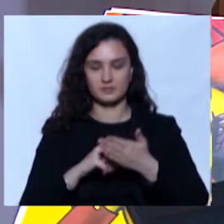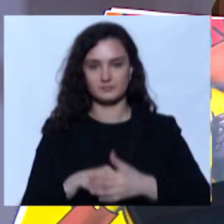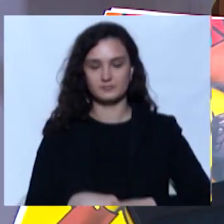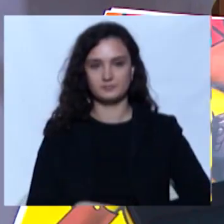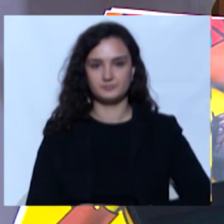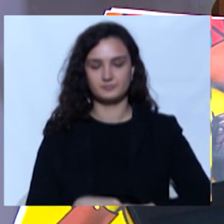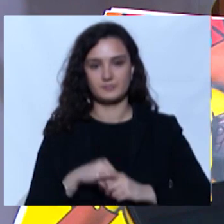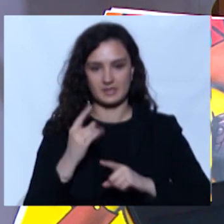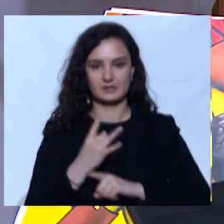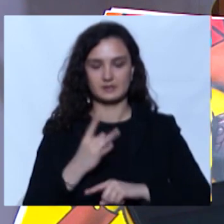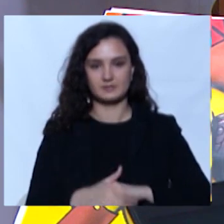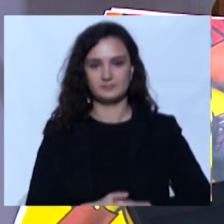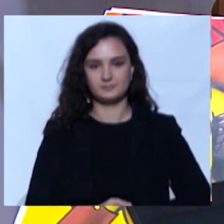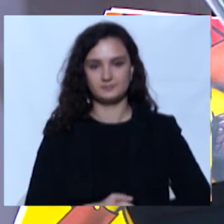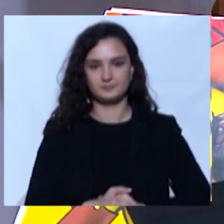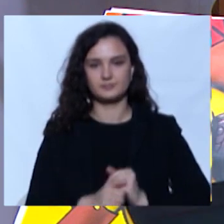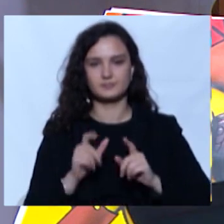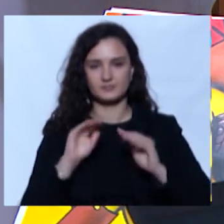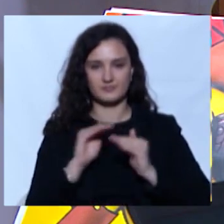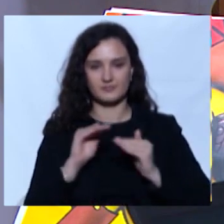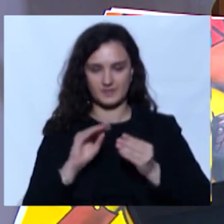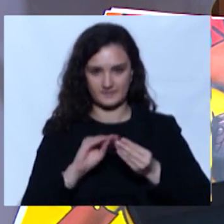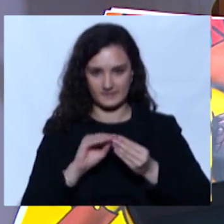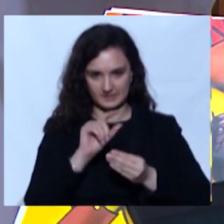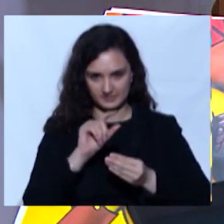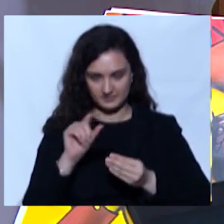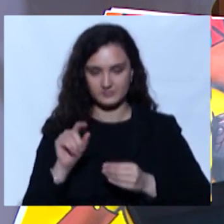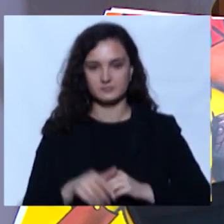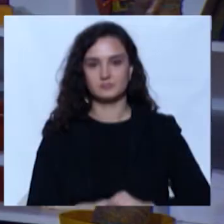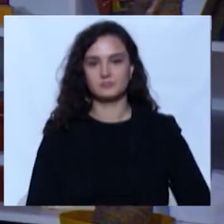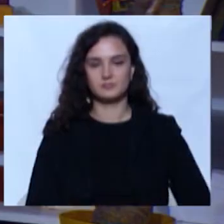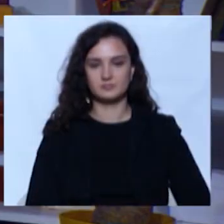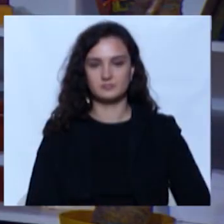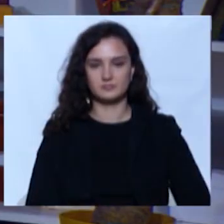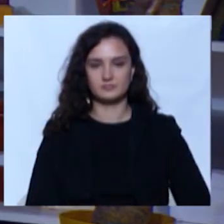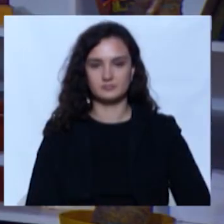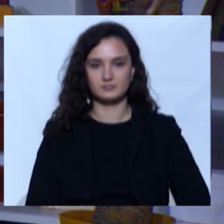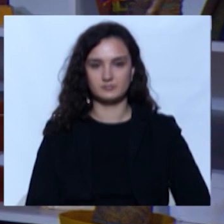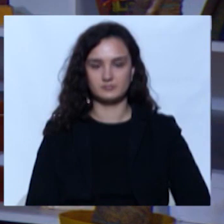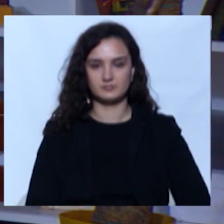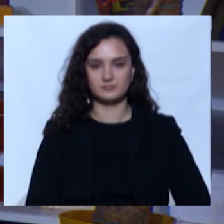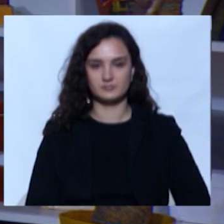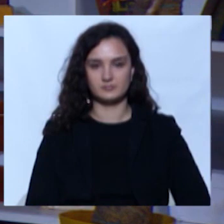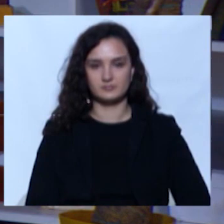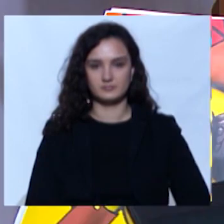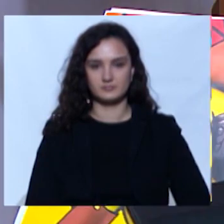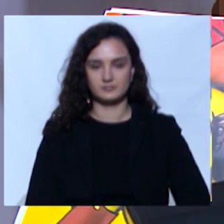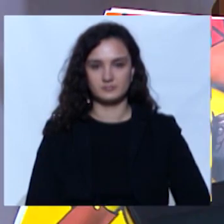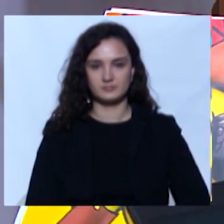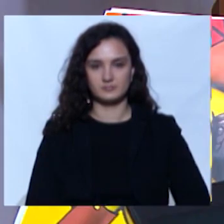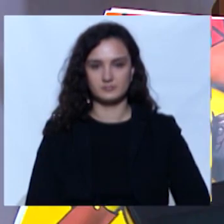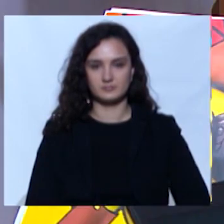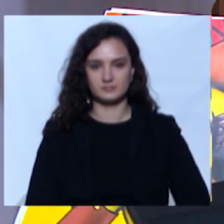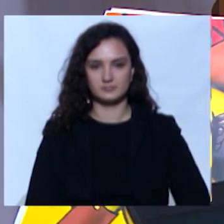One more time. I said a boom chicka boom. I said a boom chicka boom. I said a